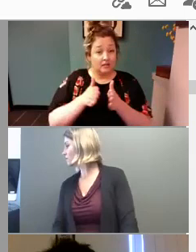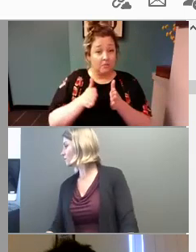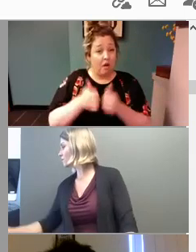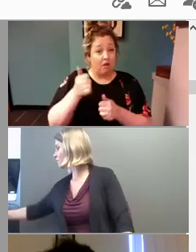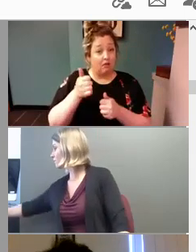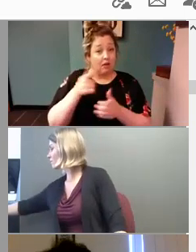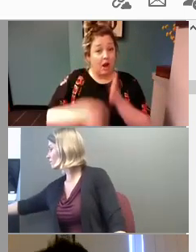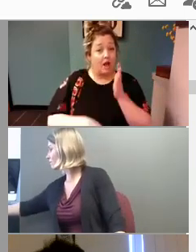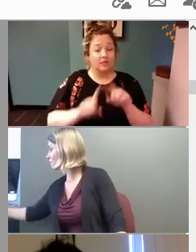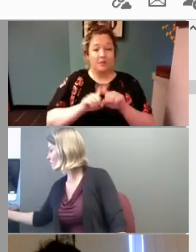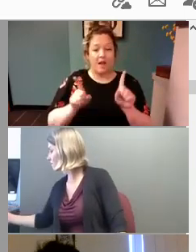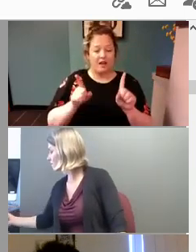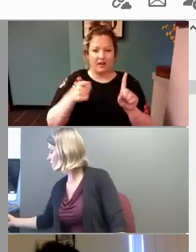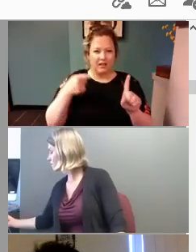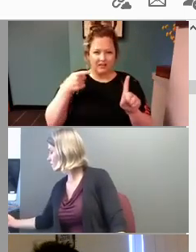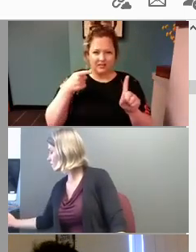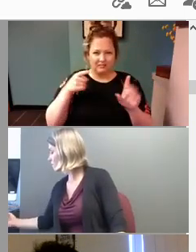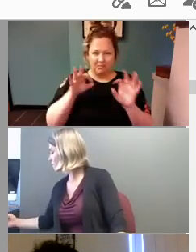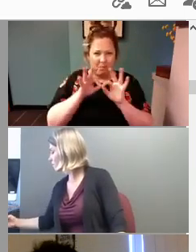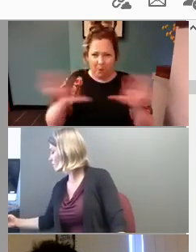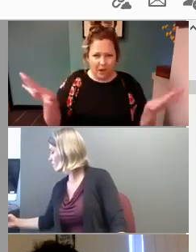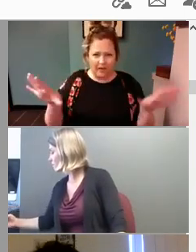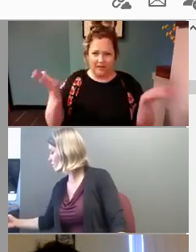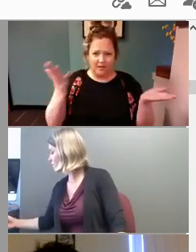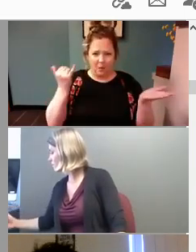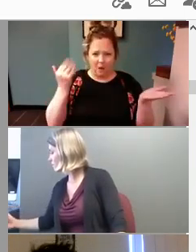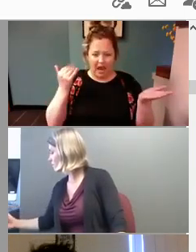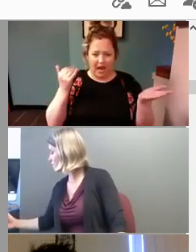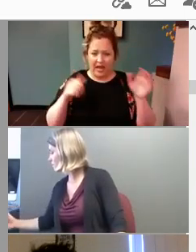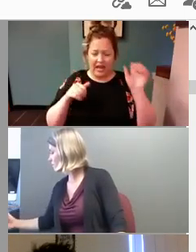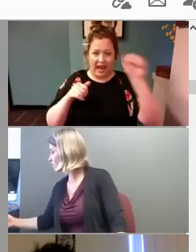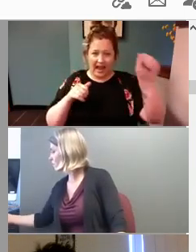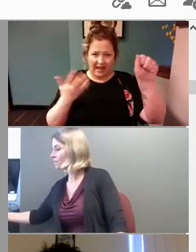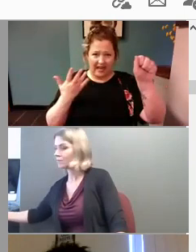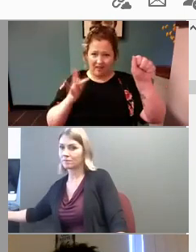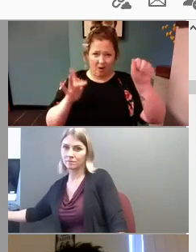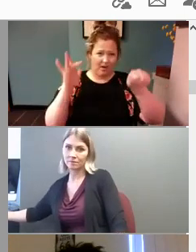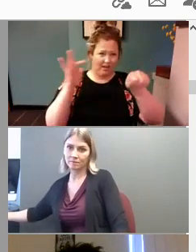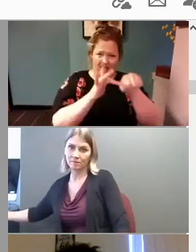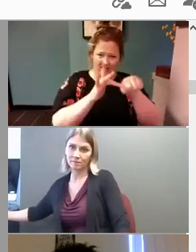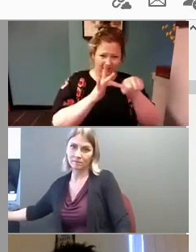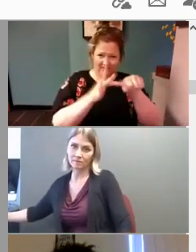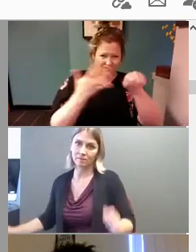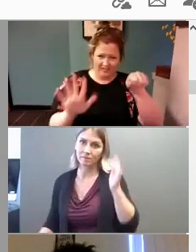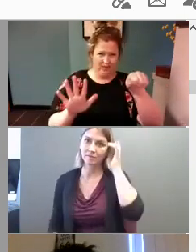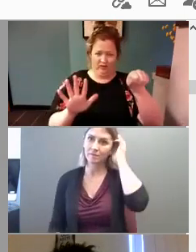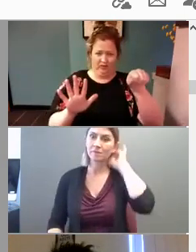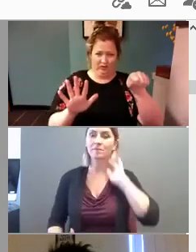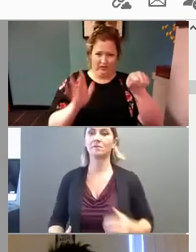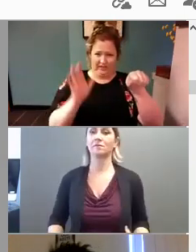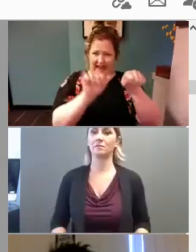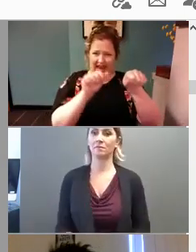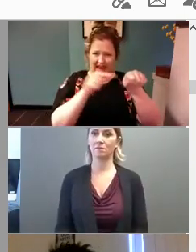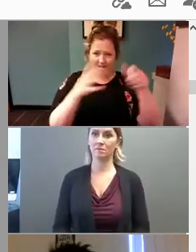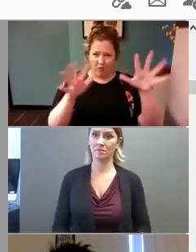that had no point because I have already covered A and D. Right. Okay. So for this